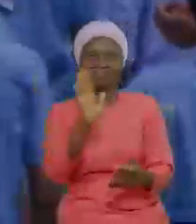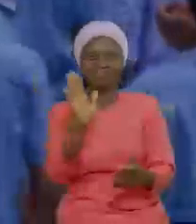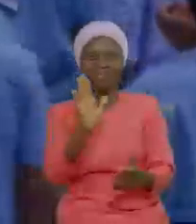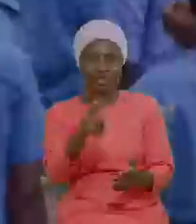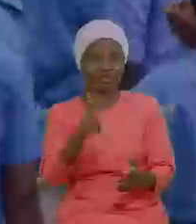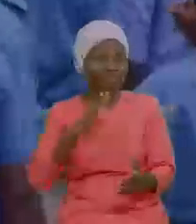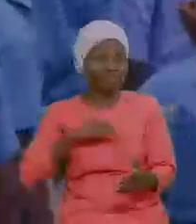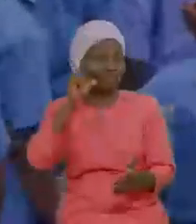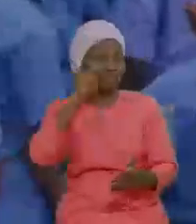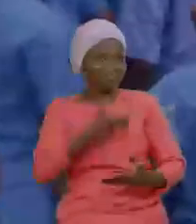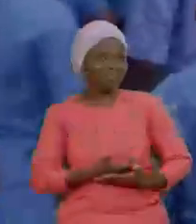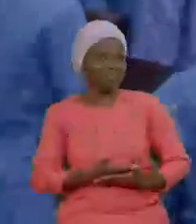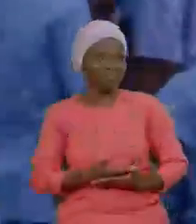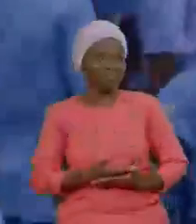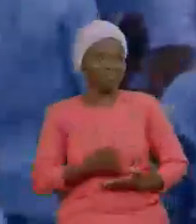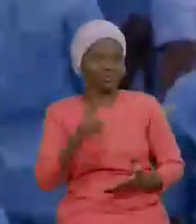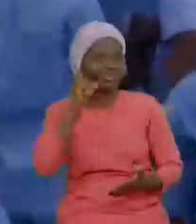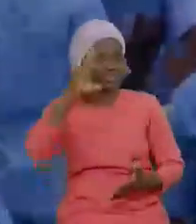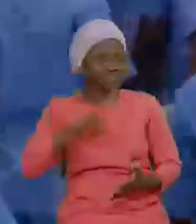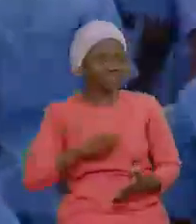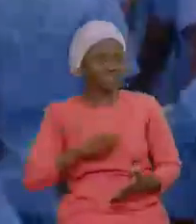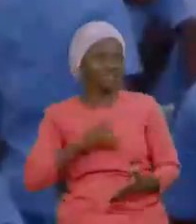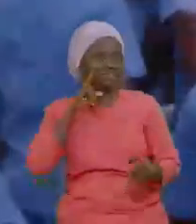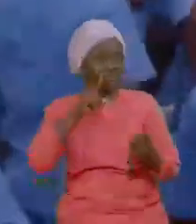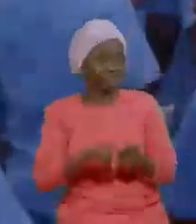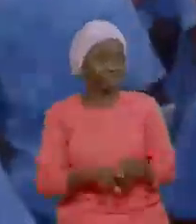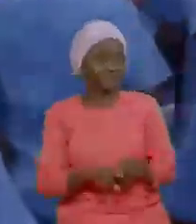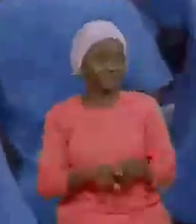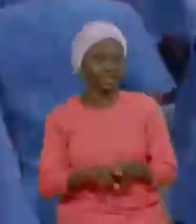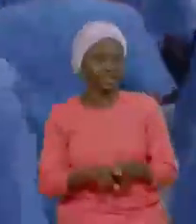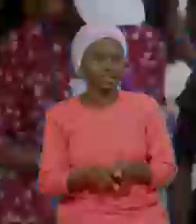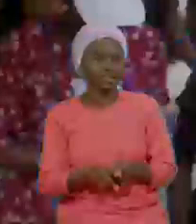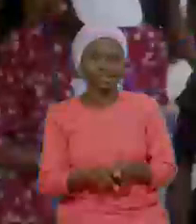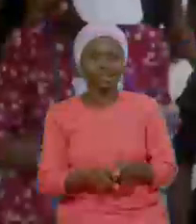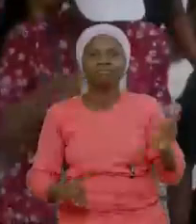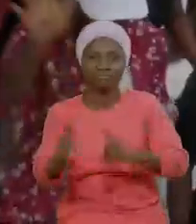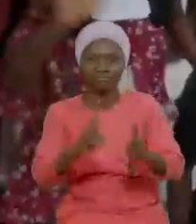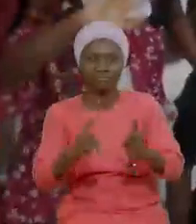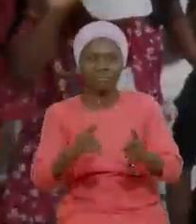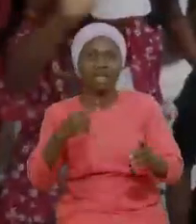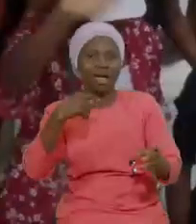a woman, you're a lady, you're a sister. Une femme, une demoiselle. I moi.